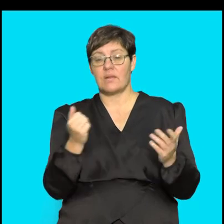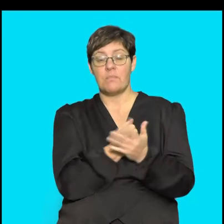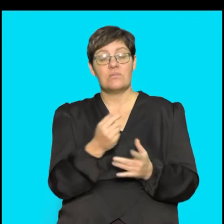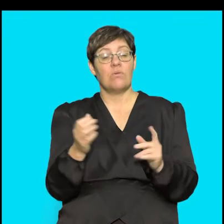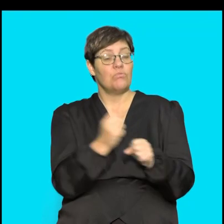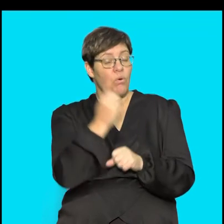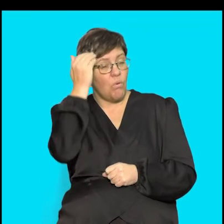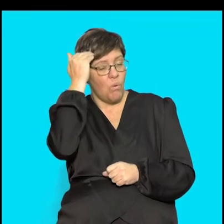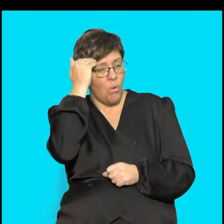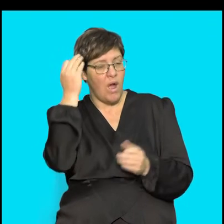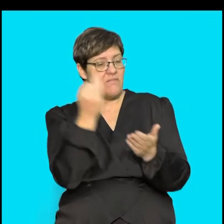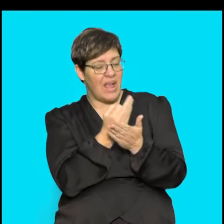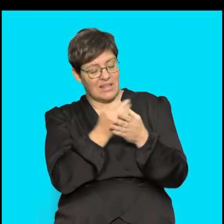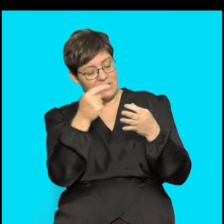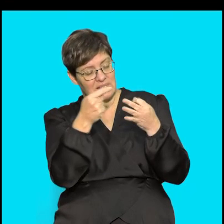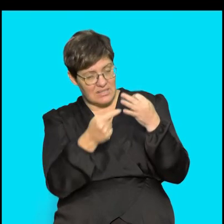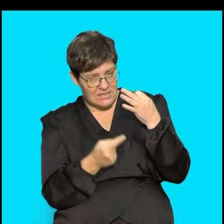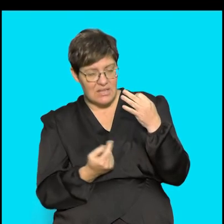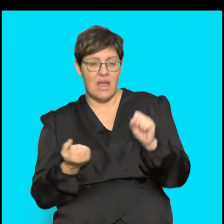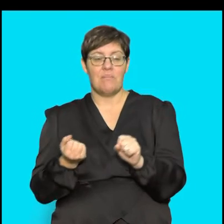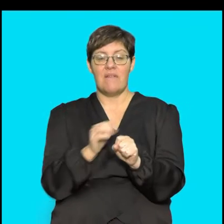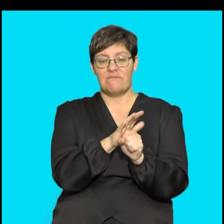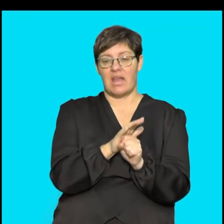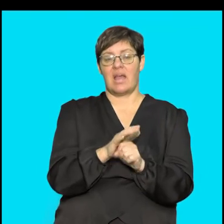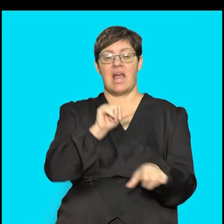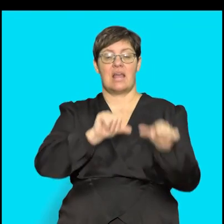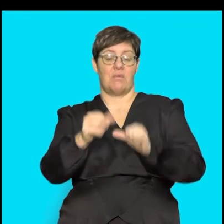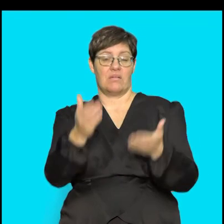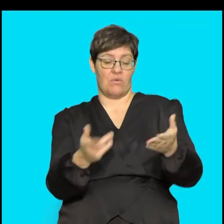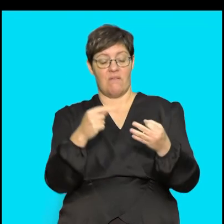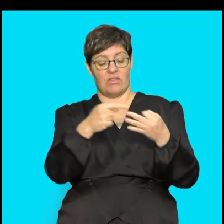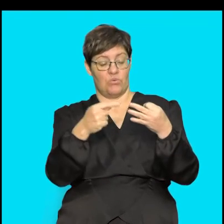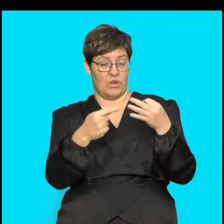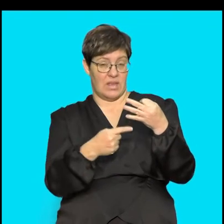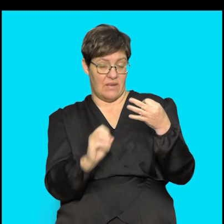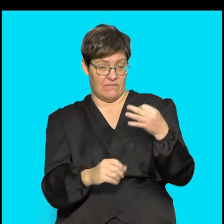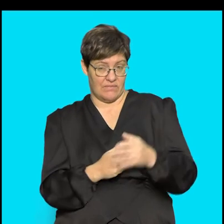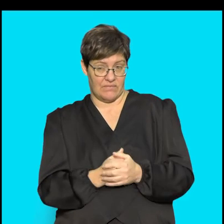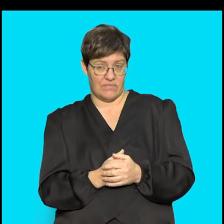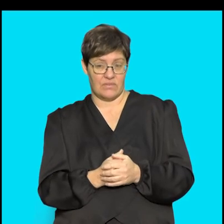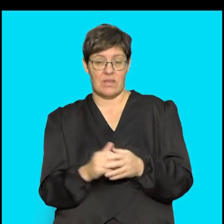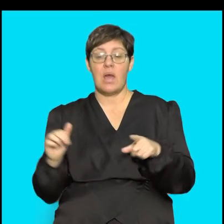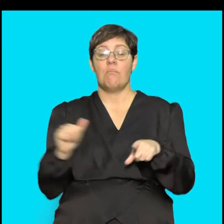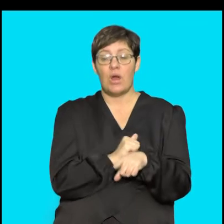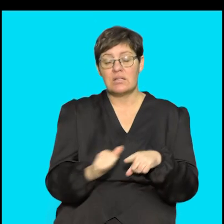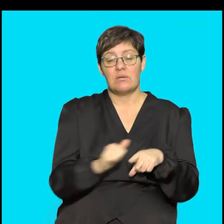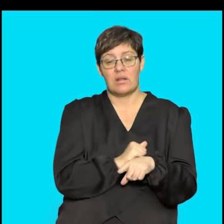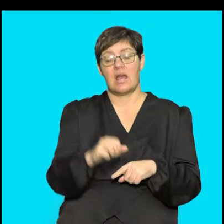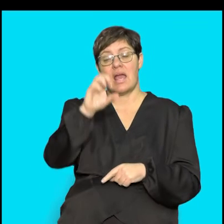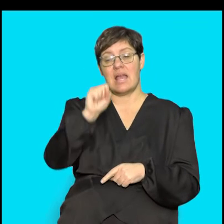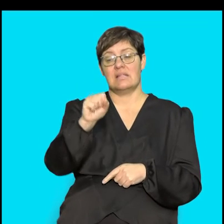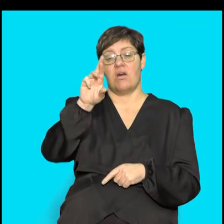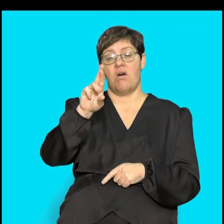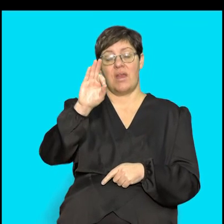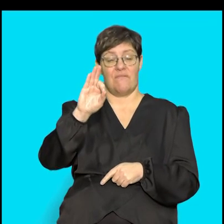must recall the factors that will affect the chemical equilibrium. Remember, we have 3 of those. Practice using